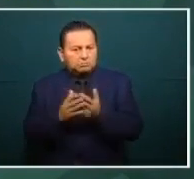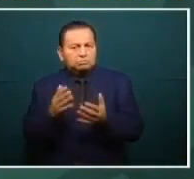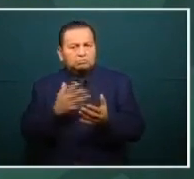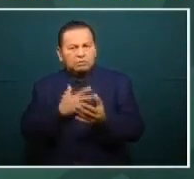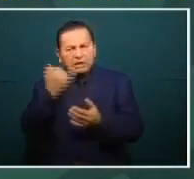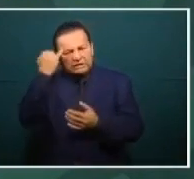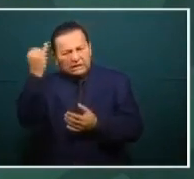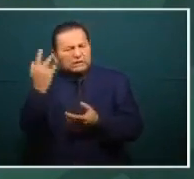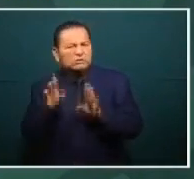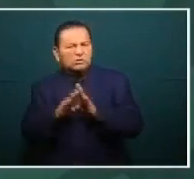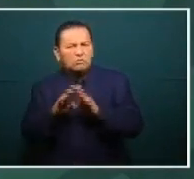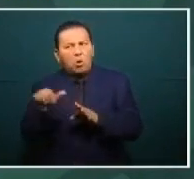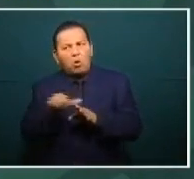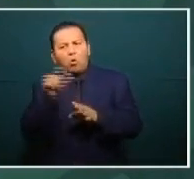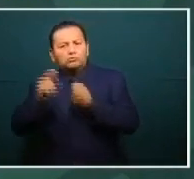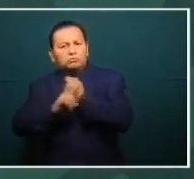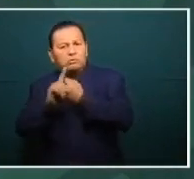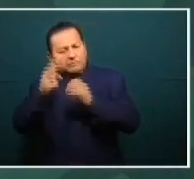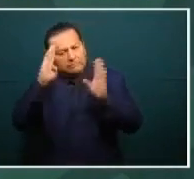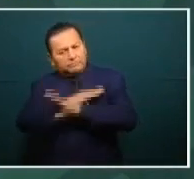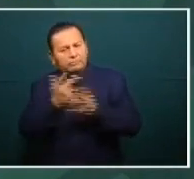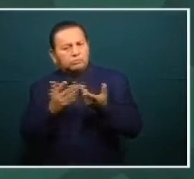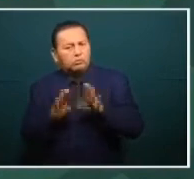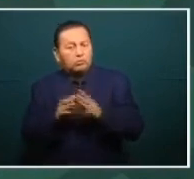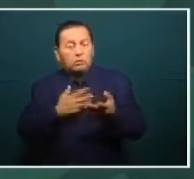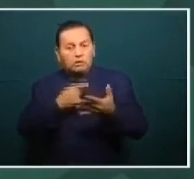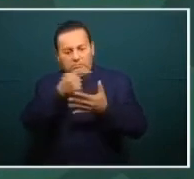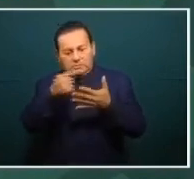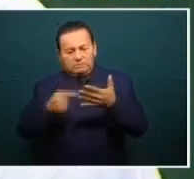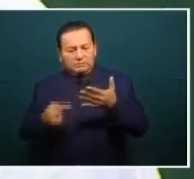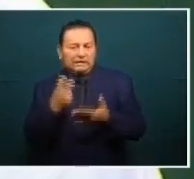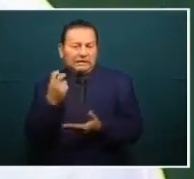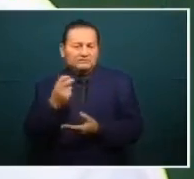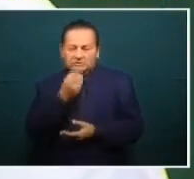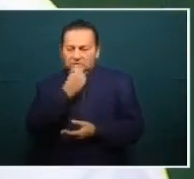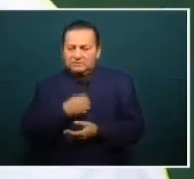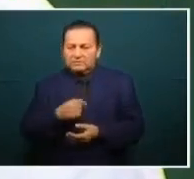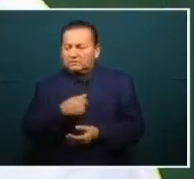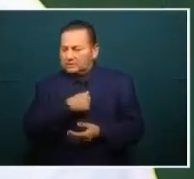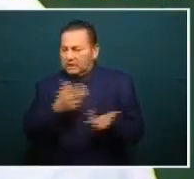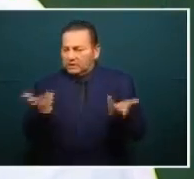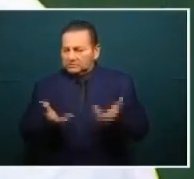Even though we're working on it, on options and alternatives,